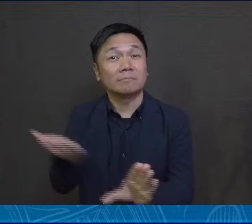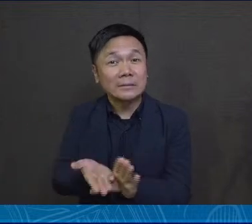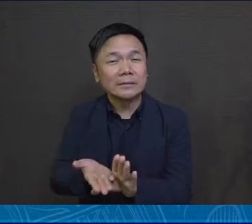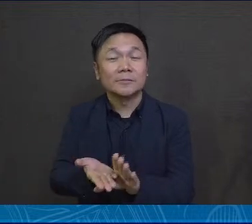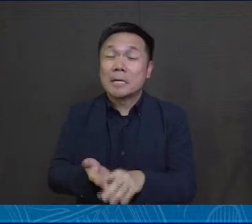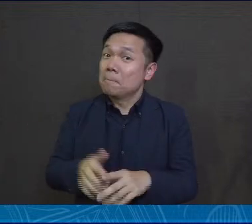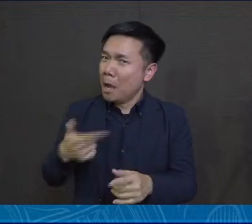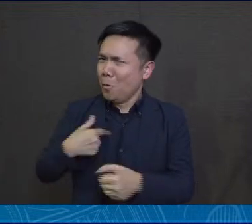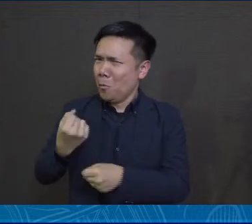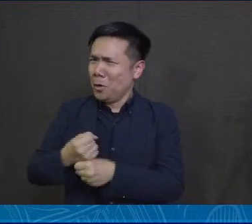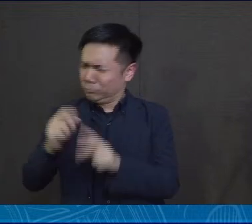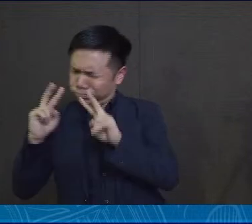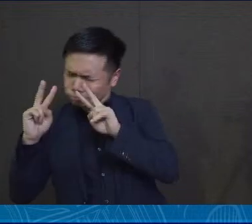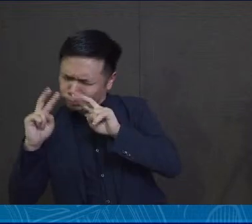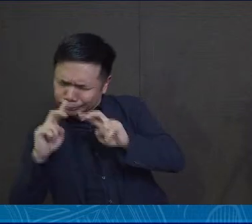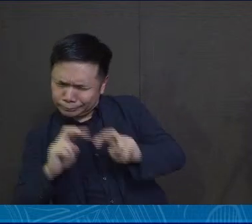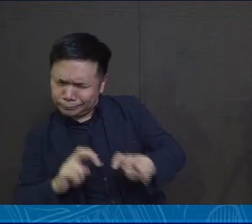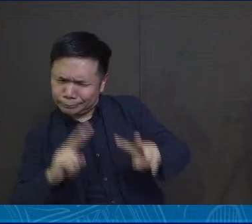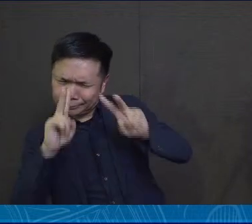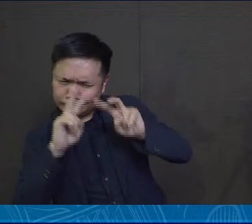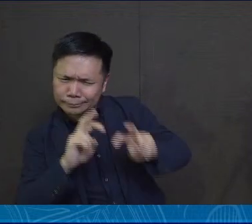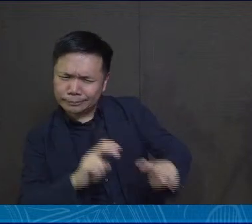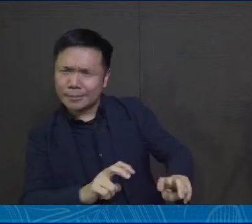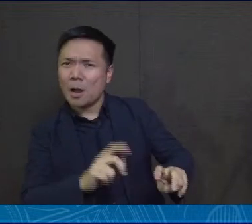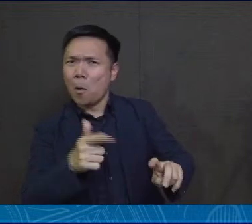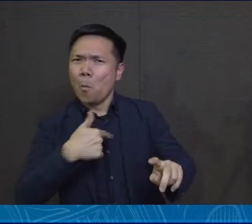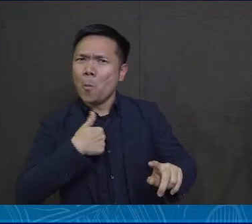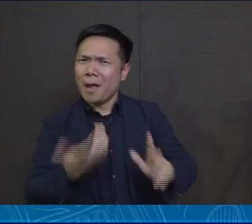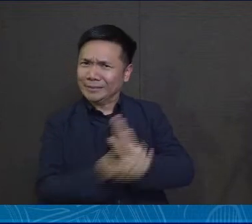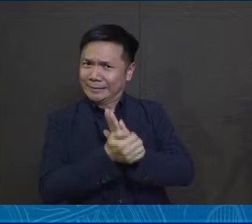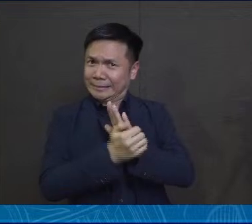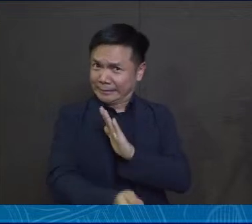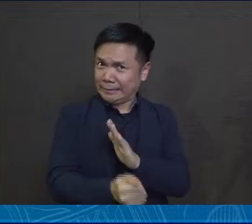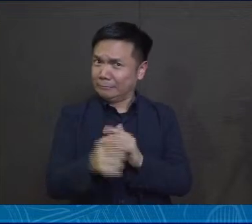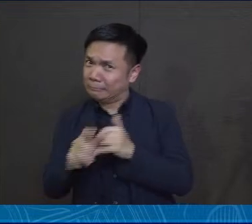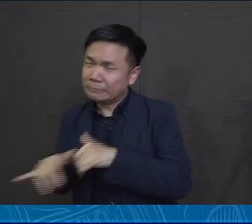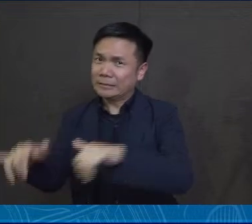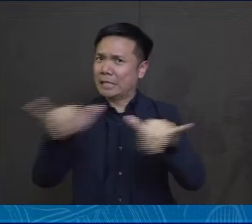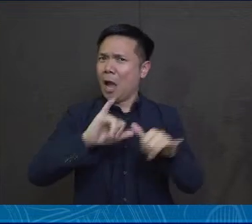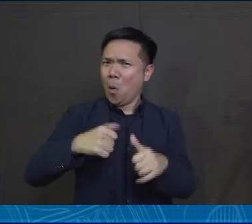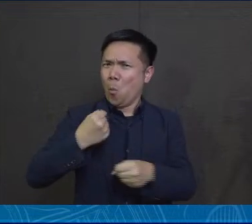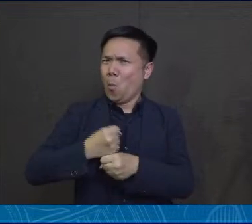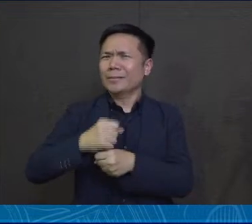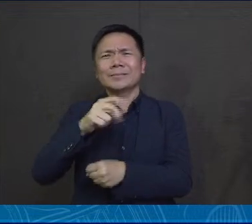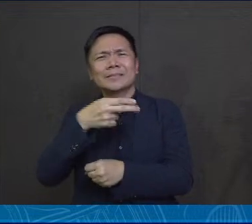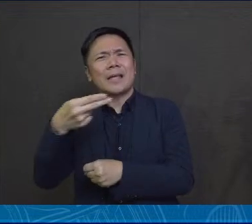as actuaries, we have a very transferable skill set. And it's not to say that that